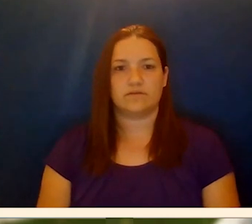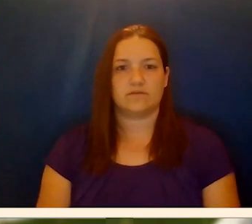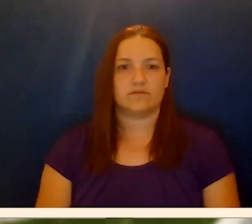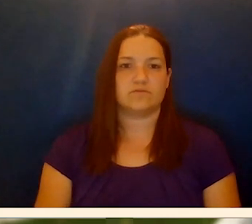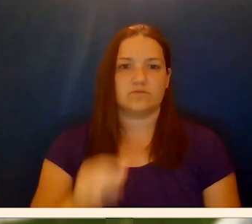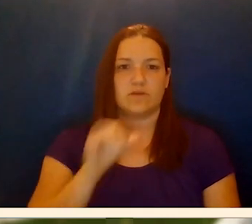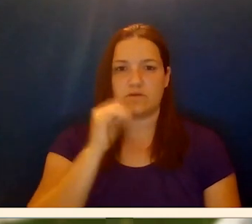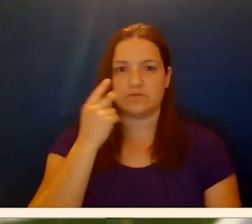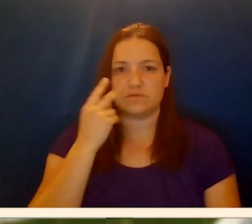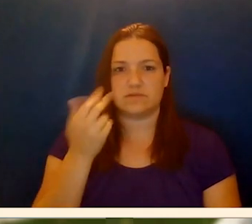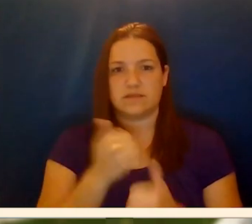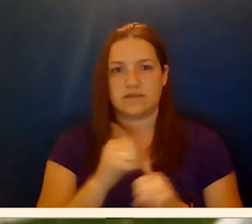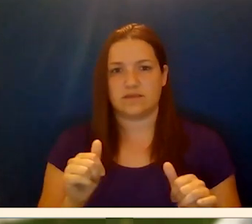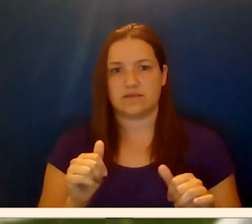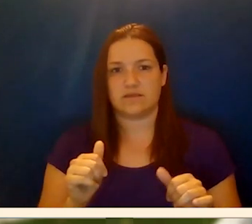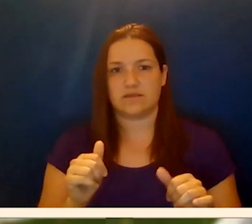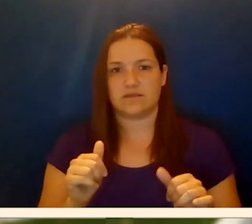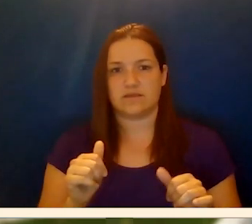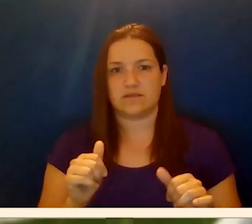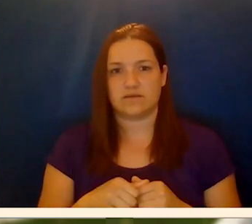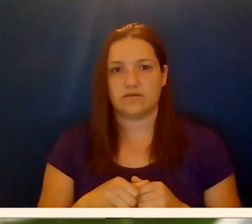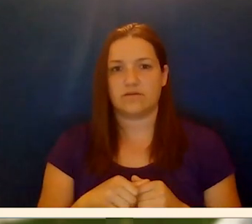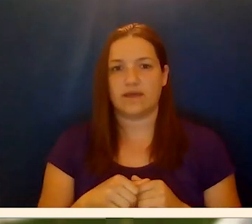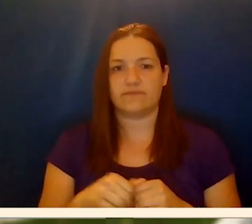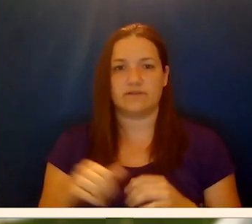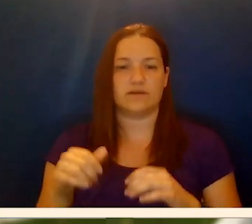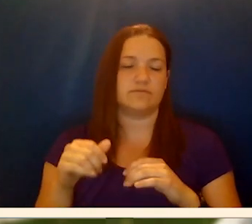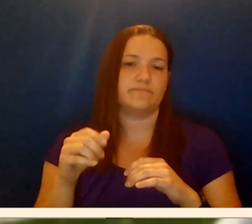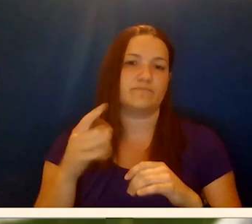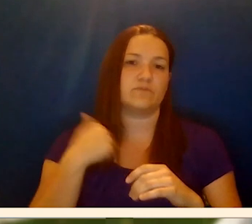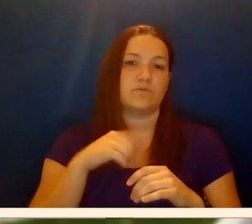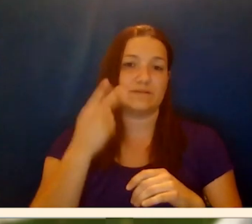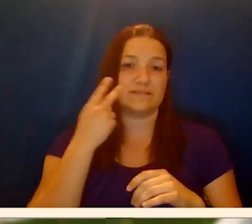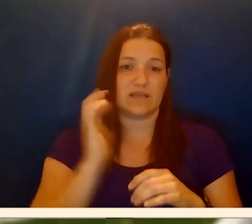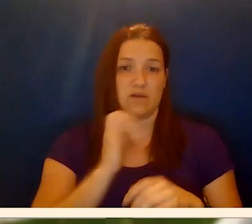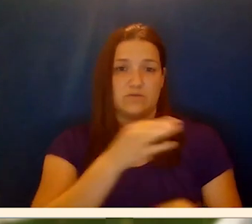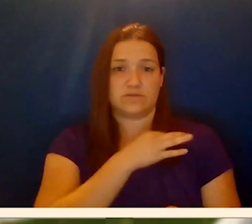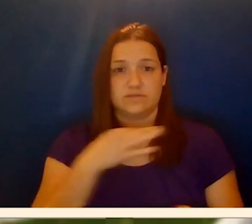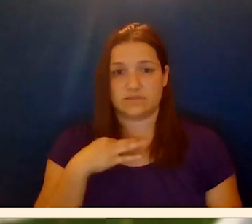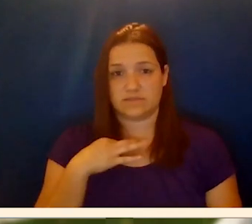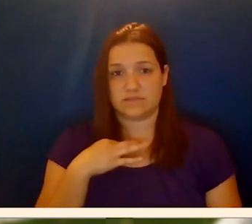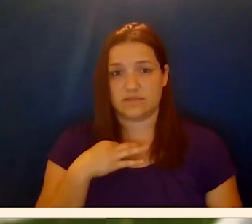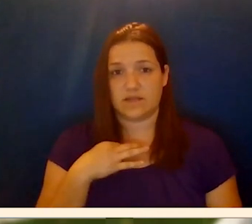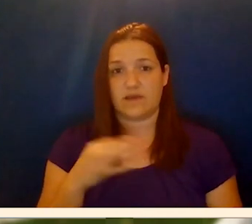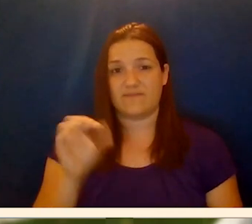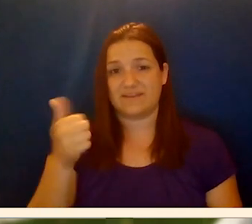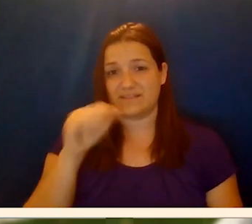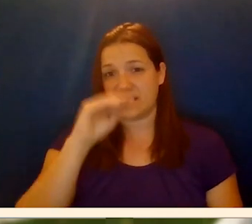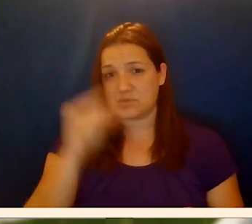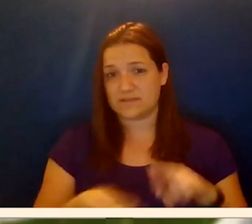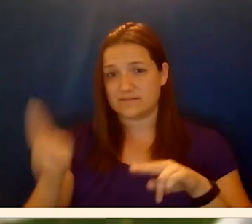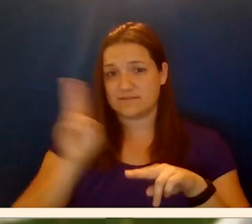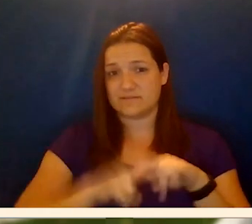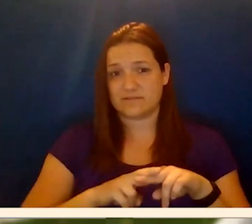we're seeing an uptick in our employees. A 10% rise is 500 employees